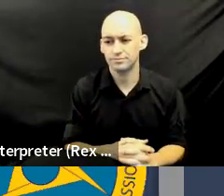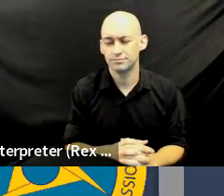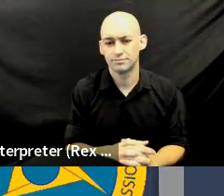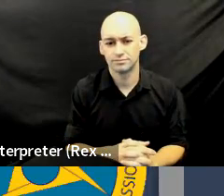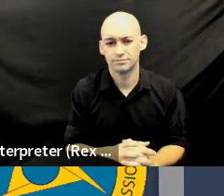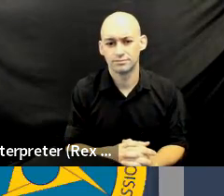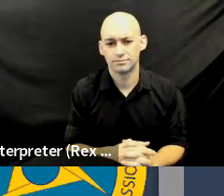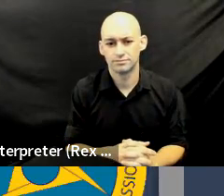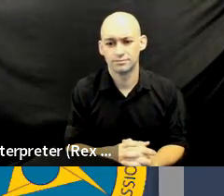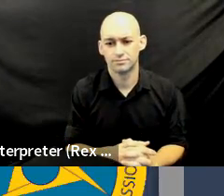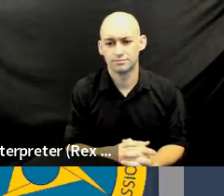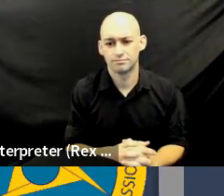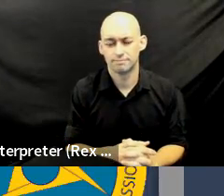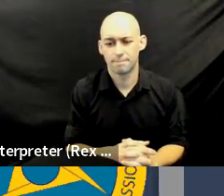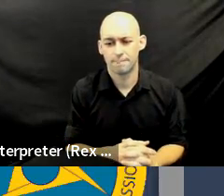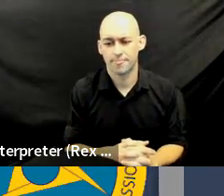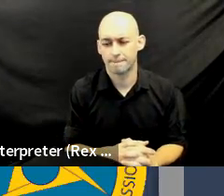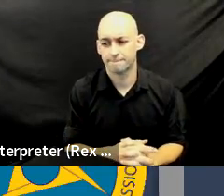We have to be out of here.